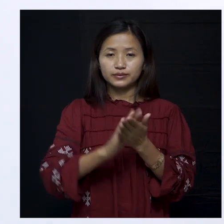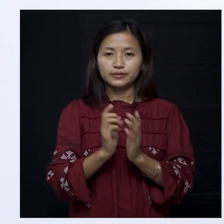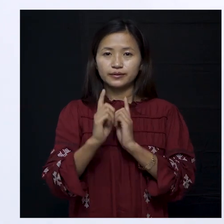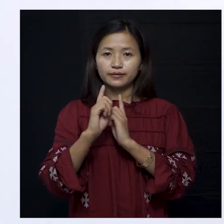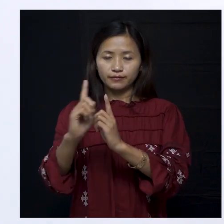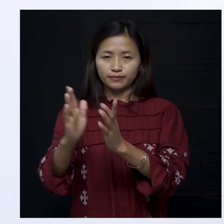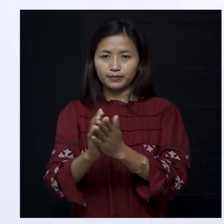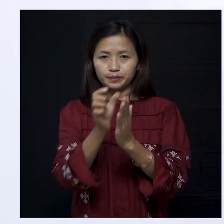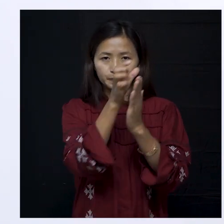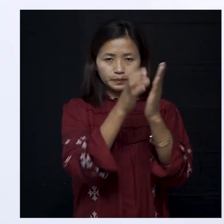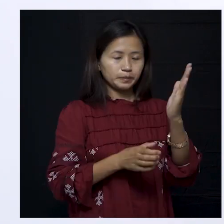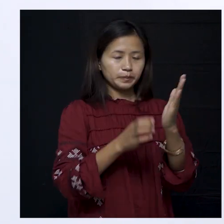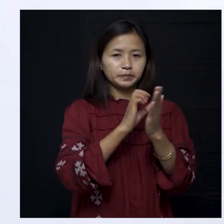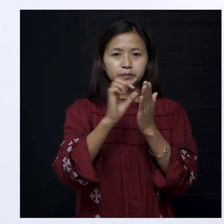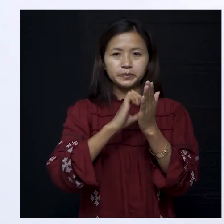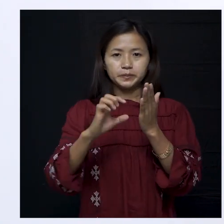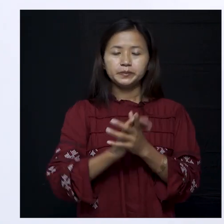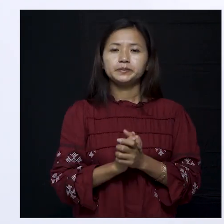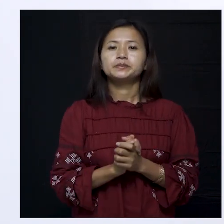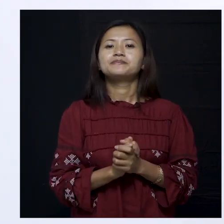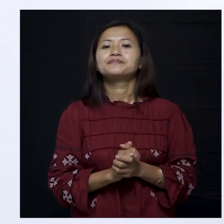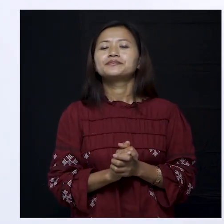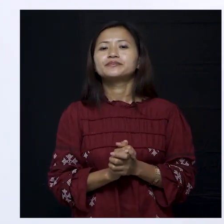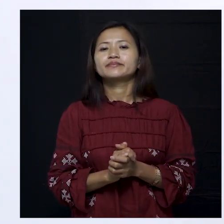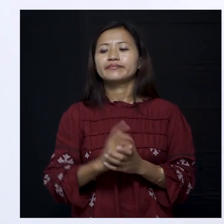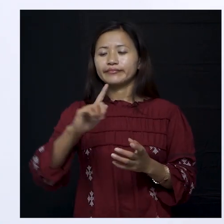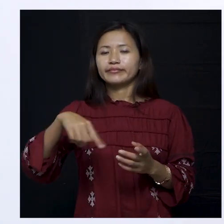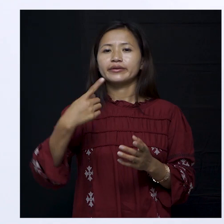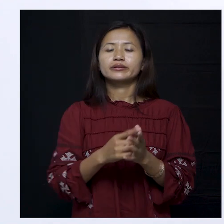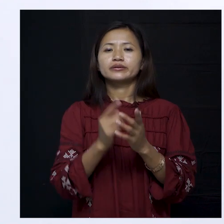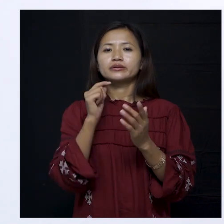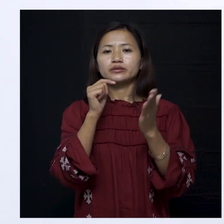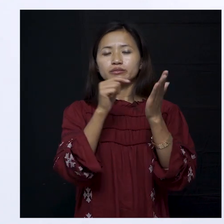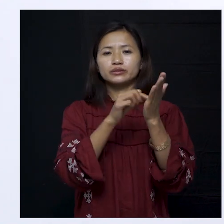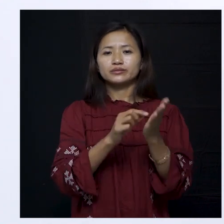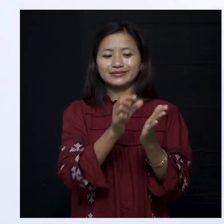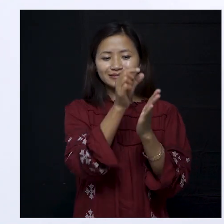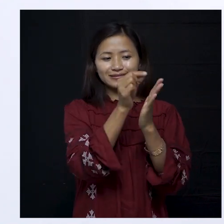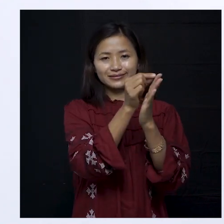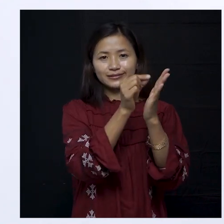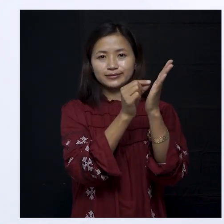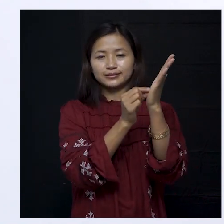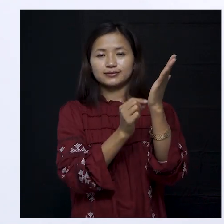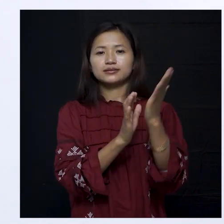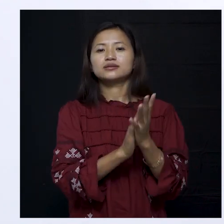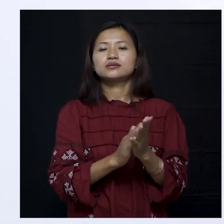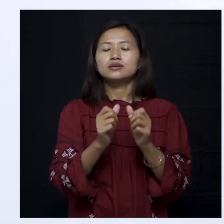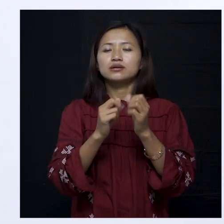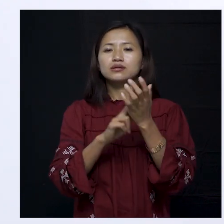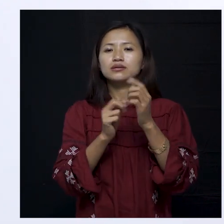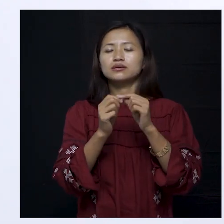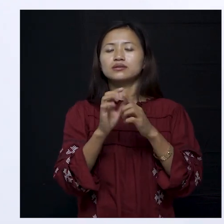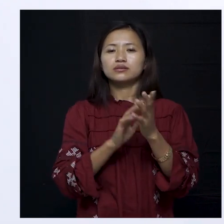following paragraphs. That is the introduction, and the next point that you will see will be the details with analysis. You cannot just